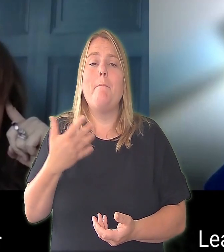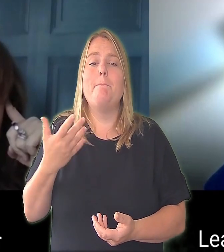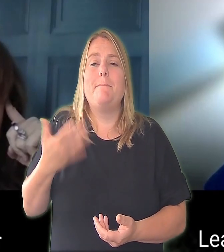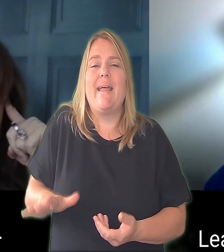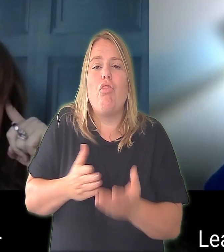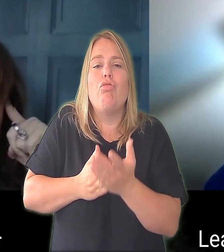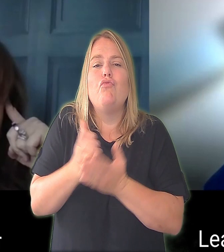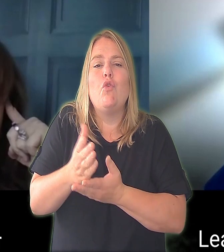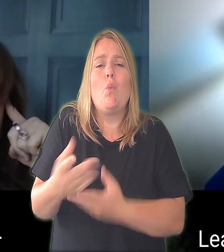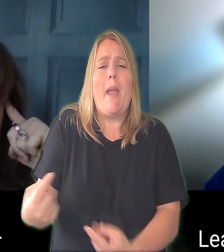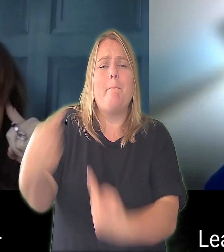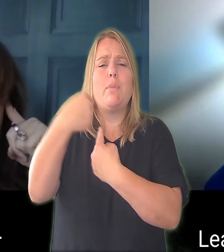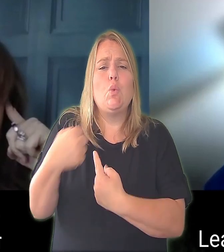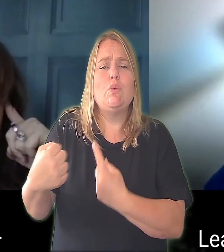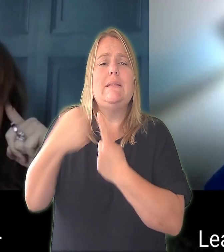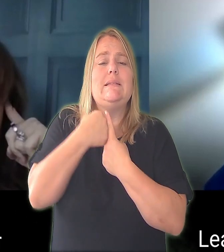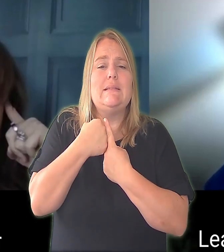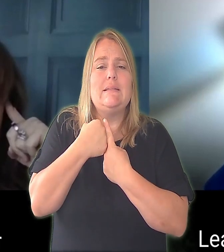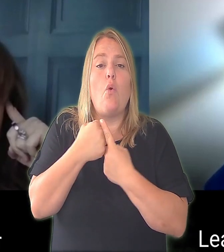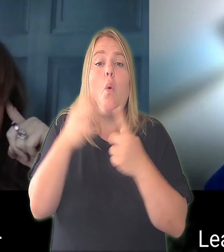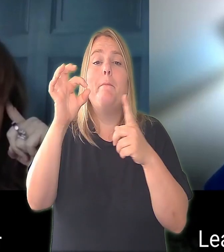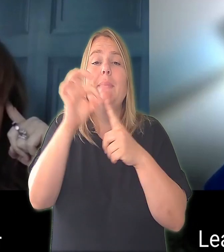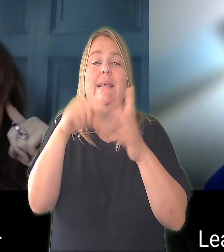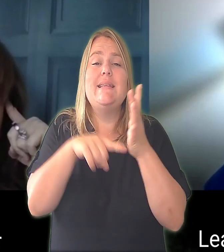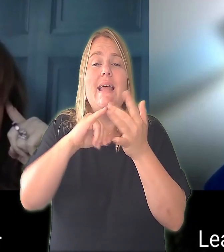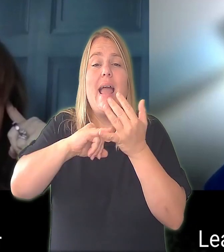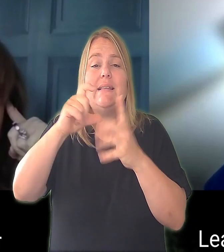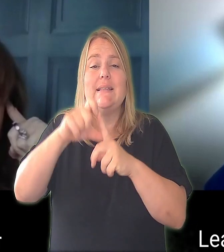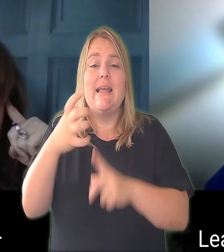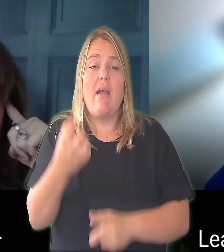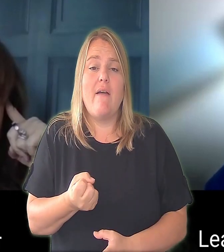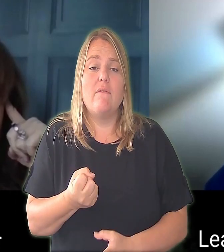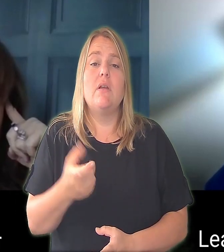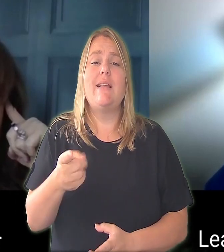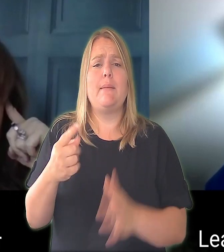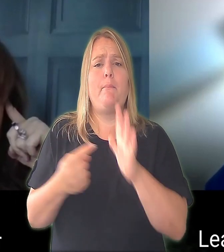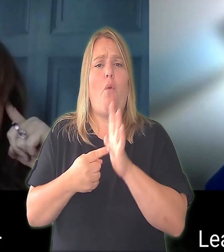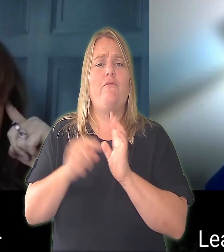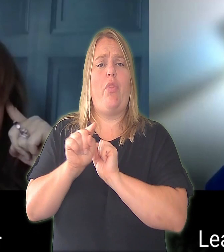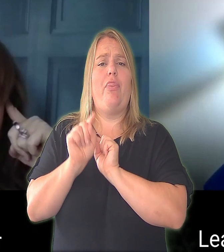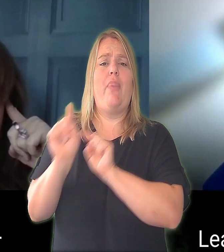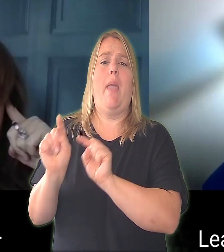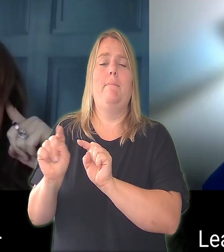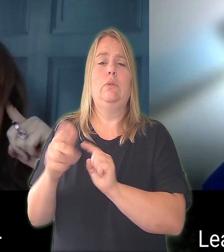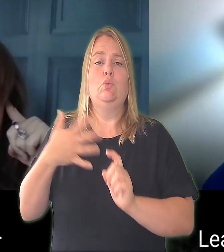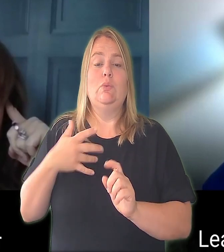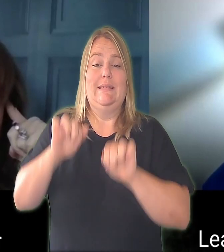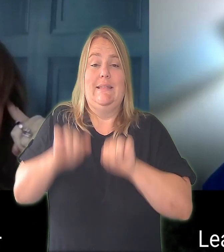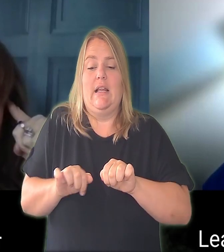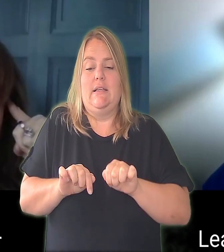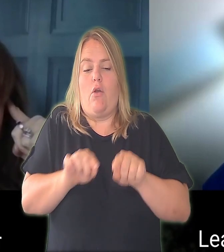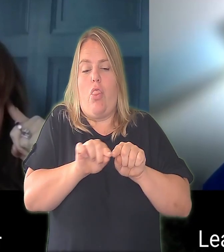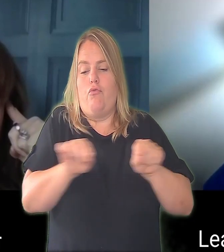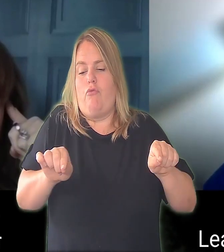syndrome, it's very important for them to sit at the end of a row or somewhere where they know they can get out quickly if they need to. Even if they never do,